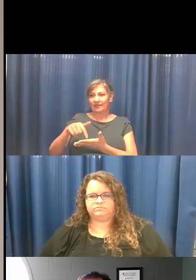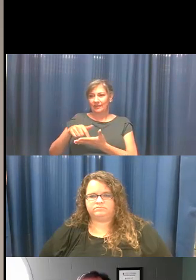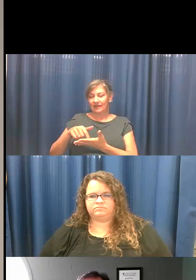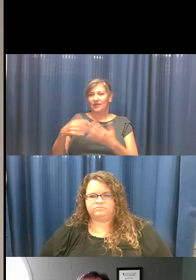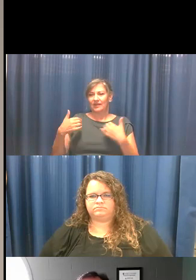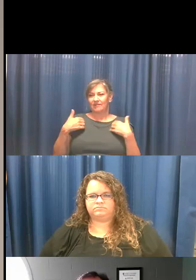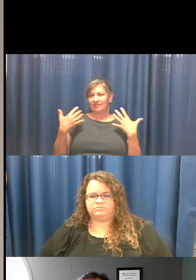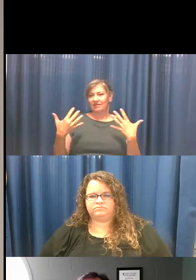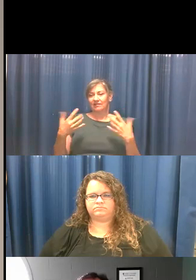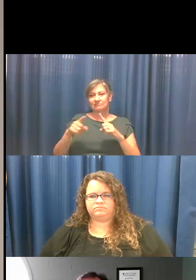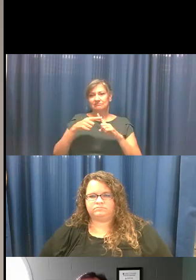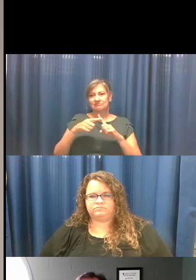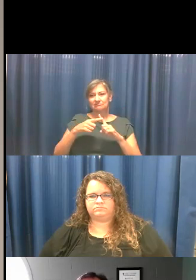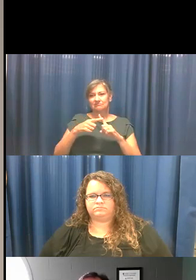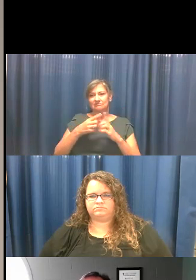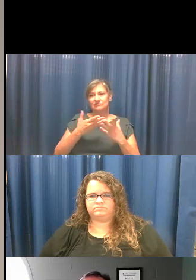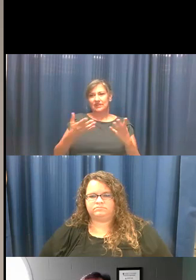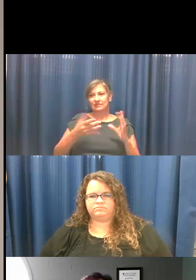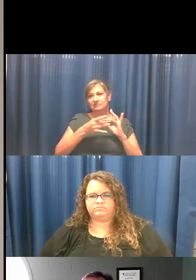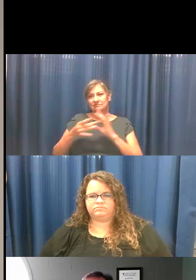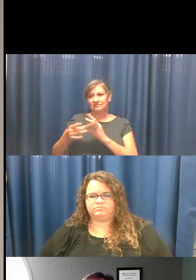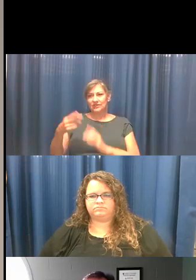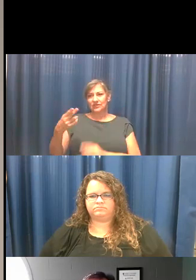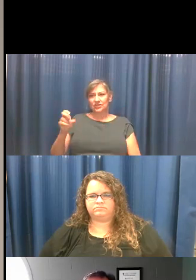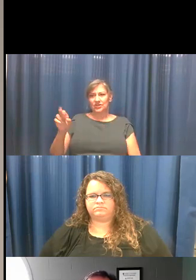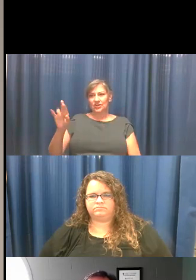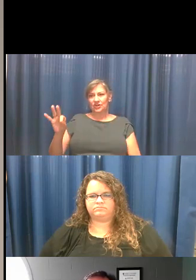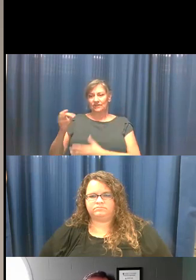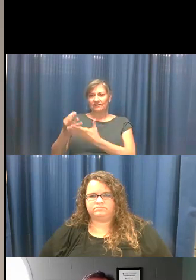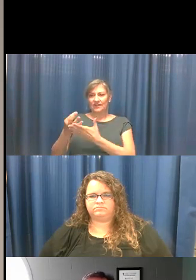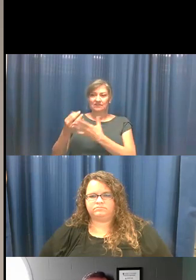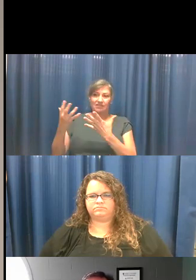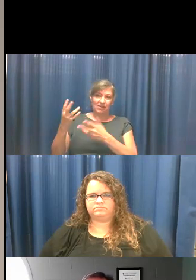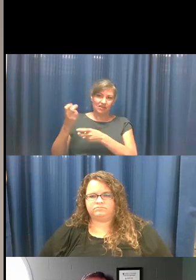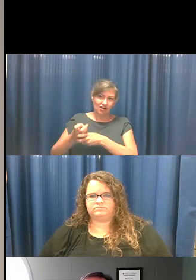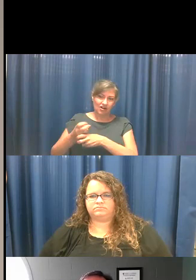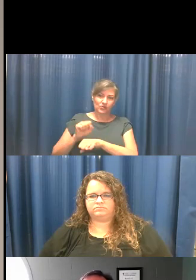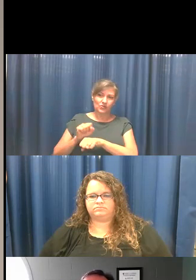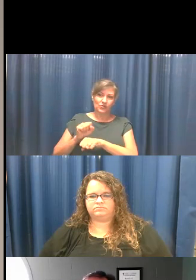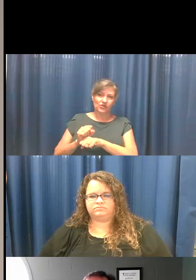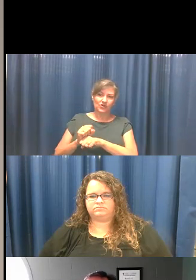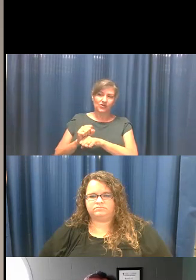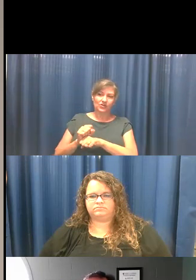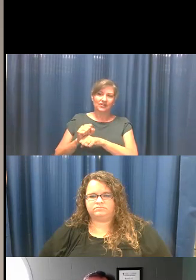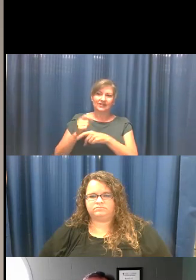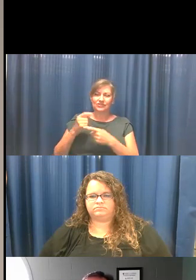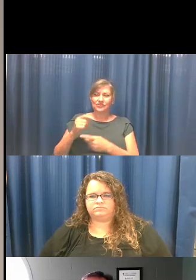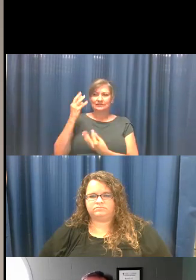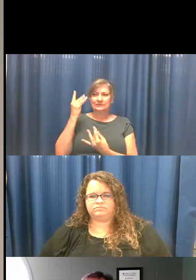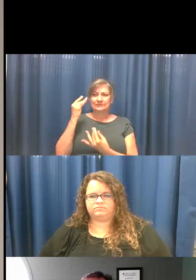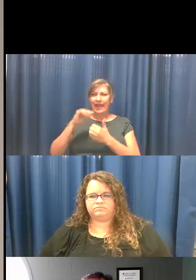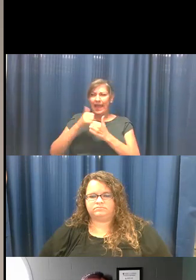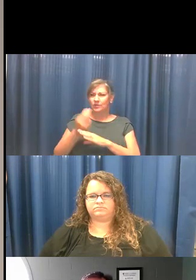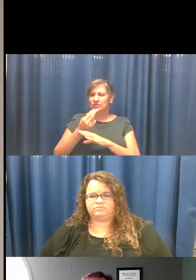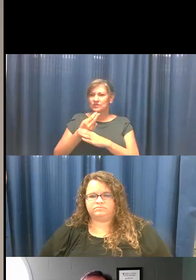really positive things with the HERF funds. A lot of hard work has gone into trying to think about how we could use that money